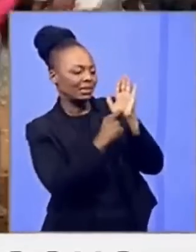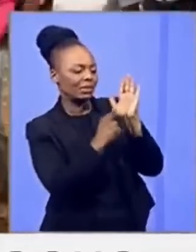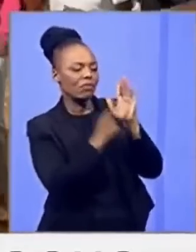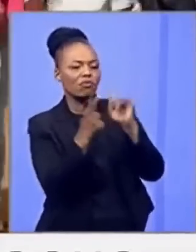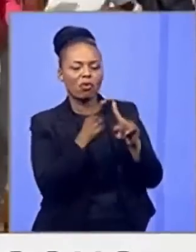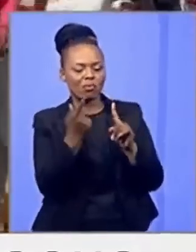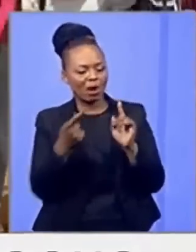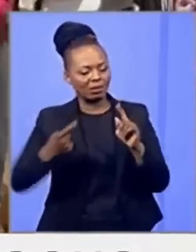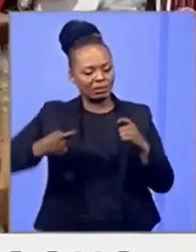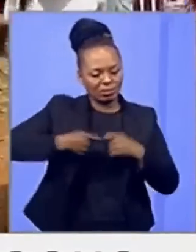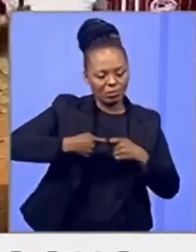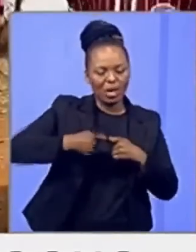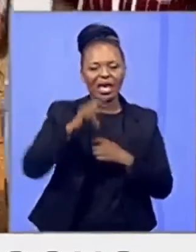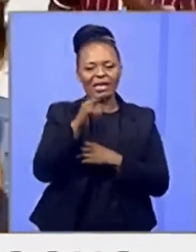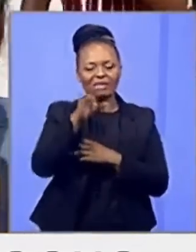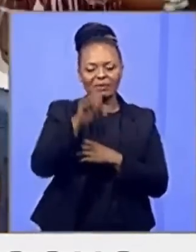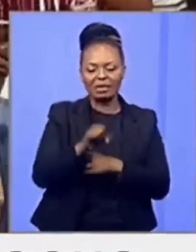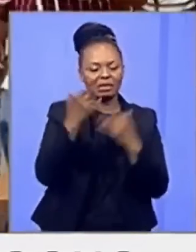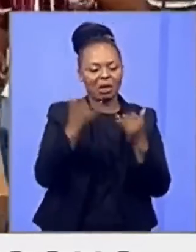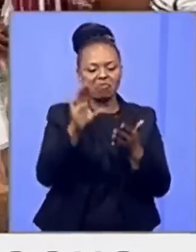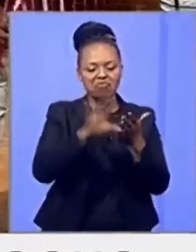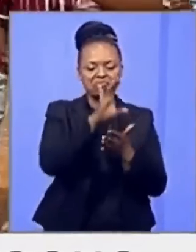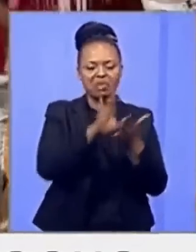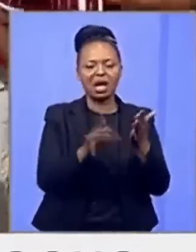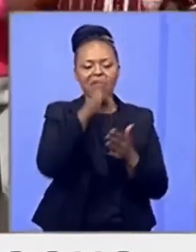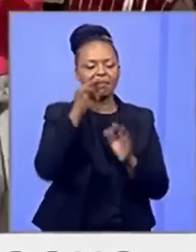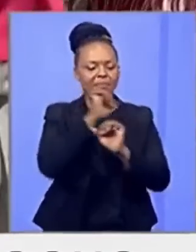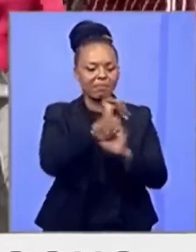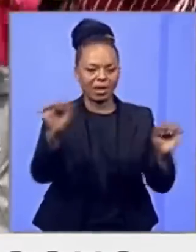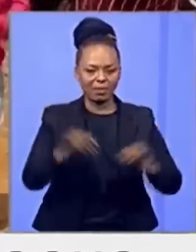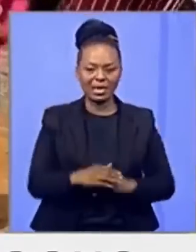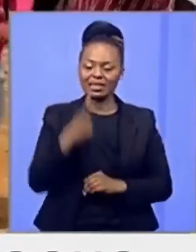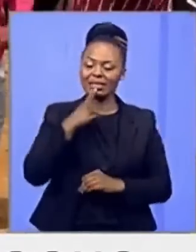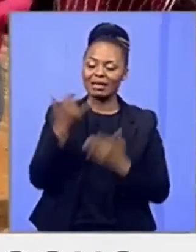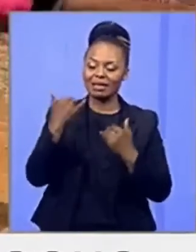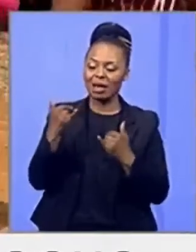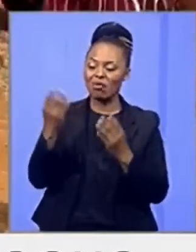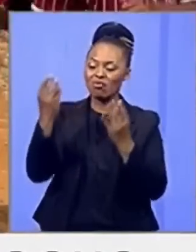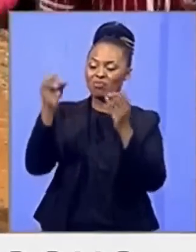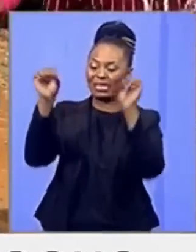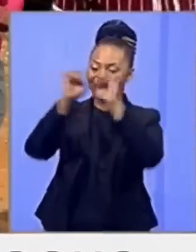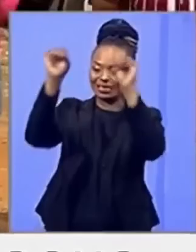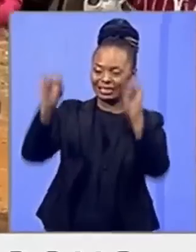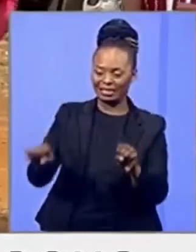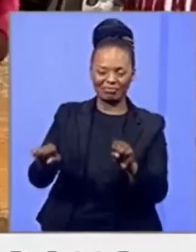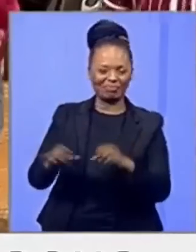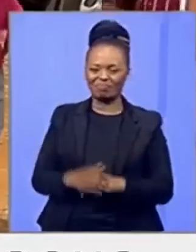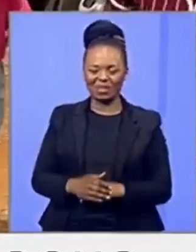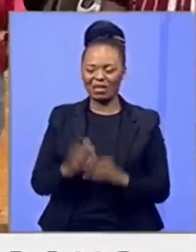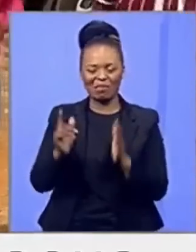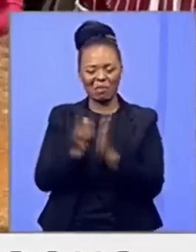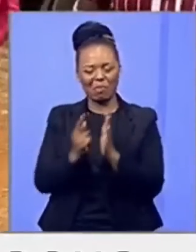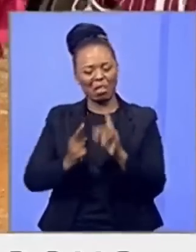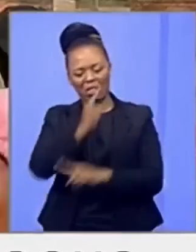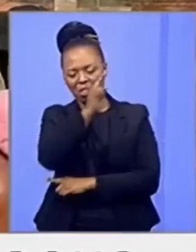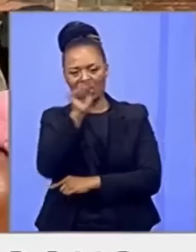gape ka gore mokgwa wo moswa wo NSFAS e ba lefago mašeleng ga o šome gabotse ebile o ba jabetša mašeleng a